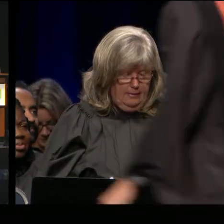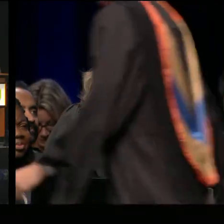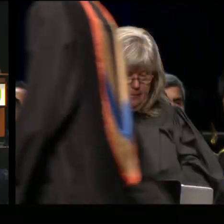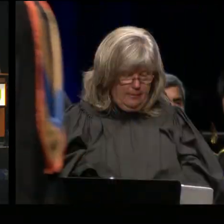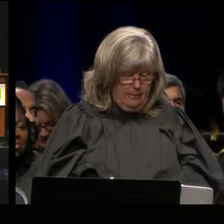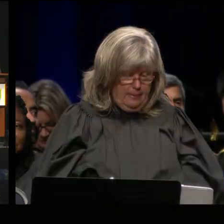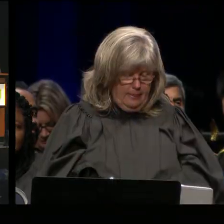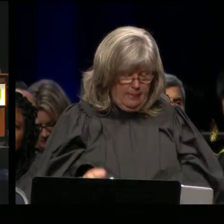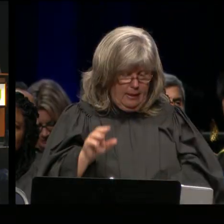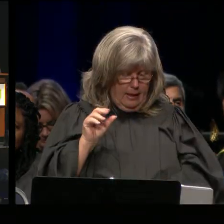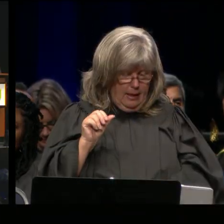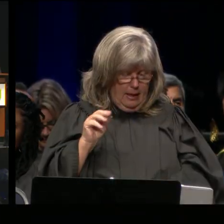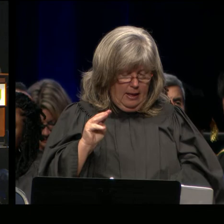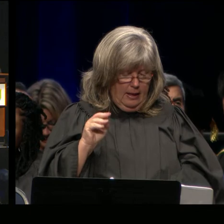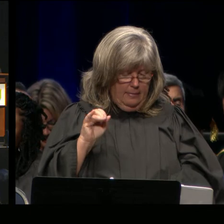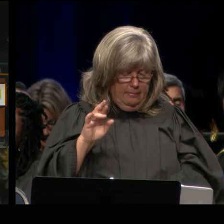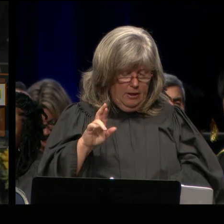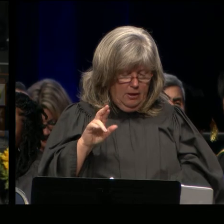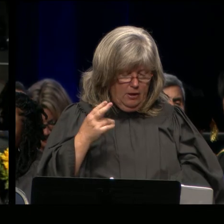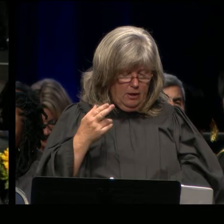Amir Hissam Masumi.